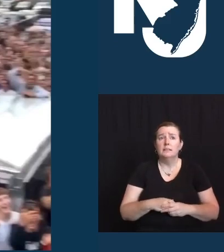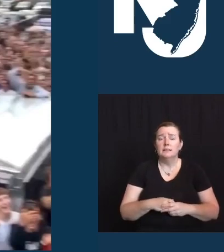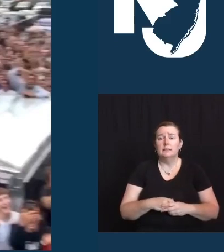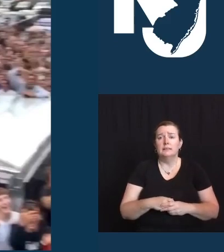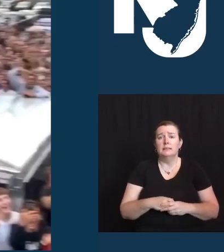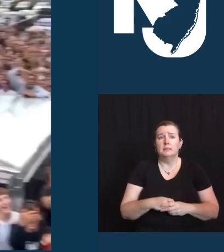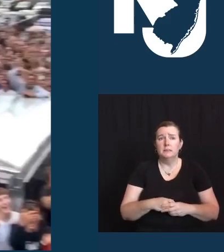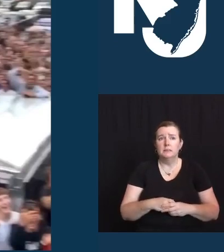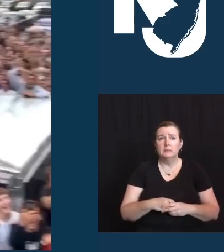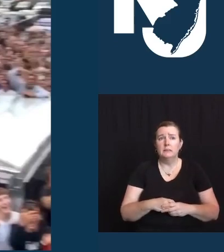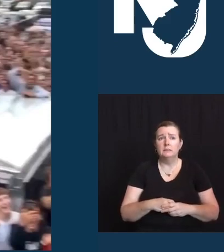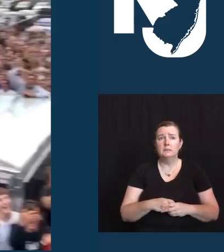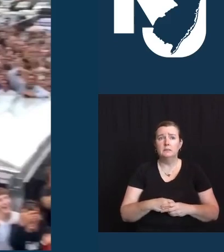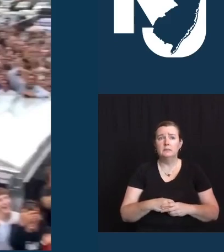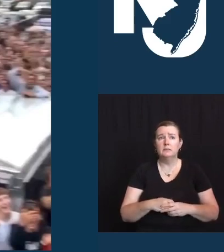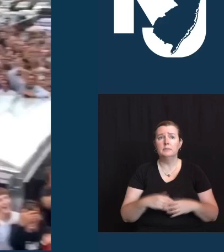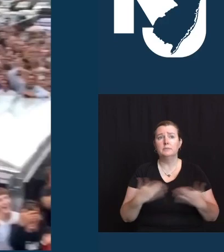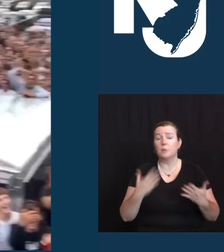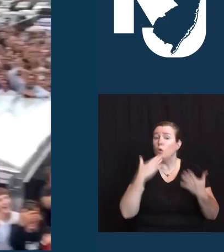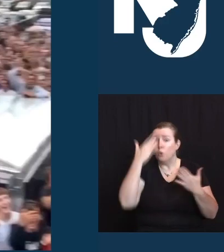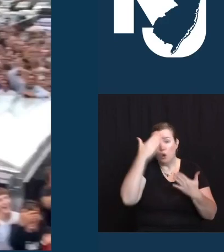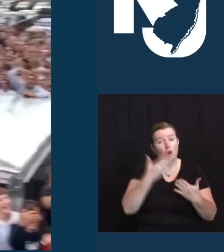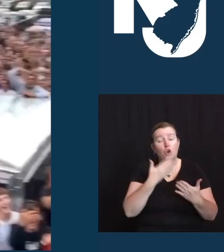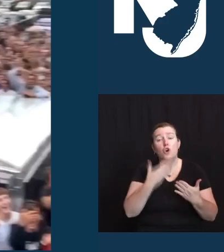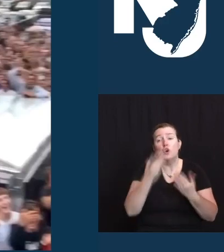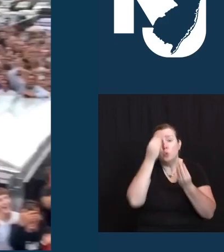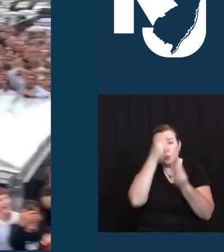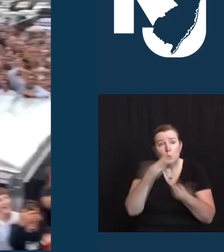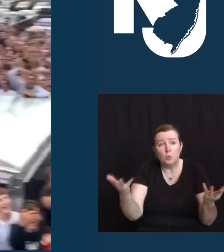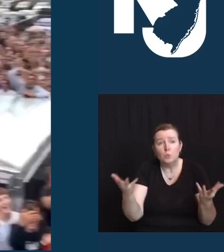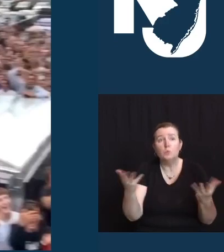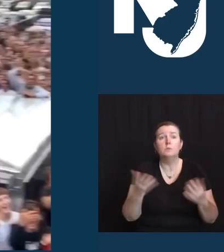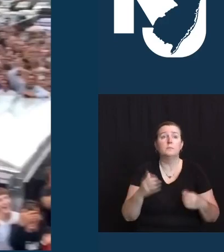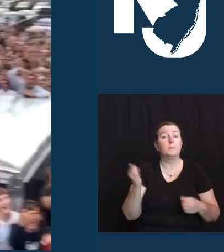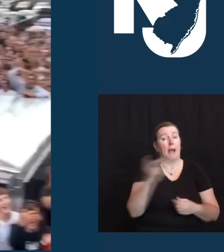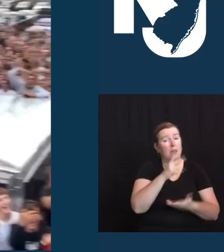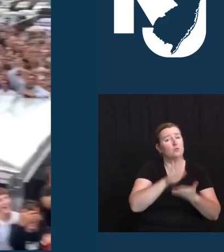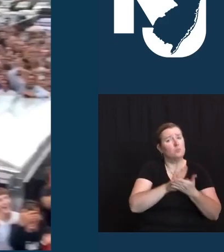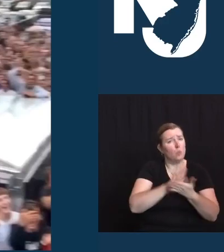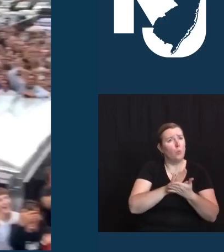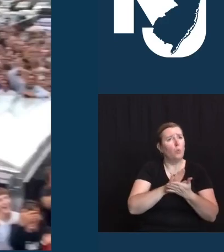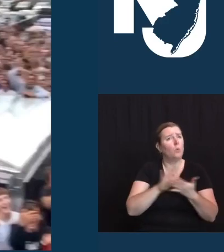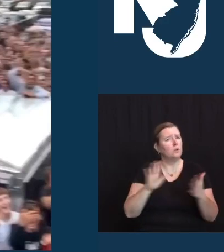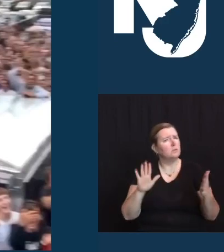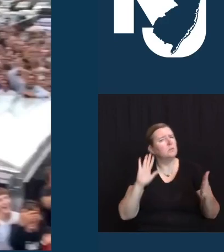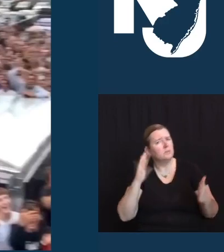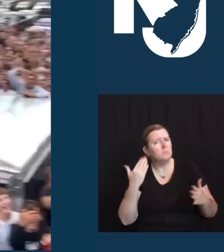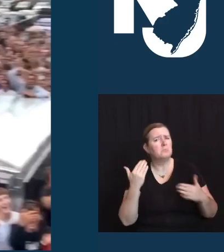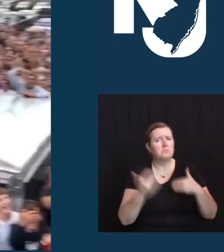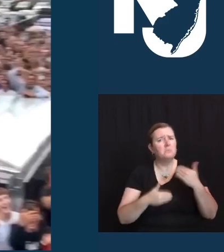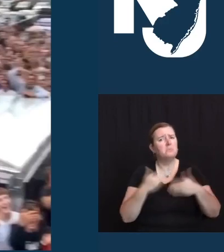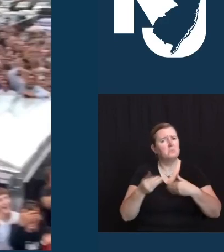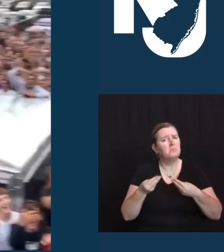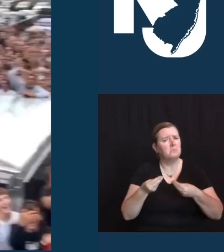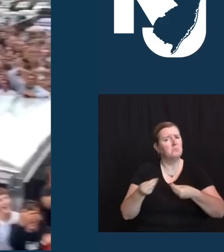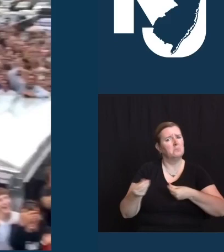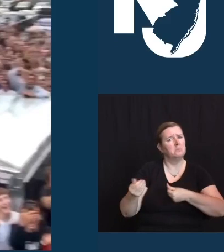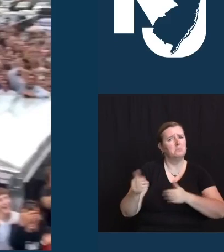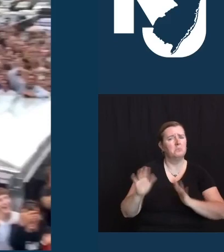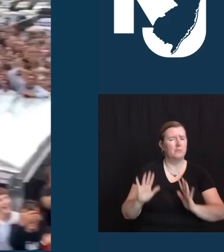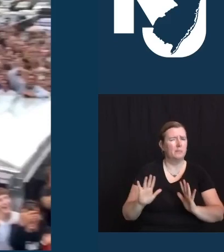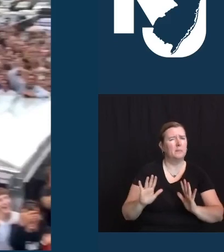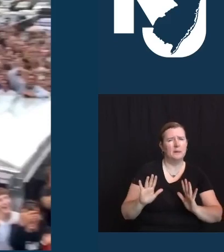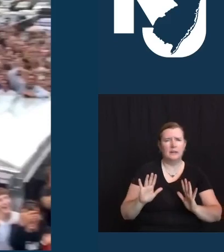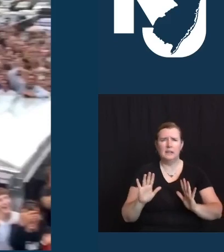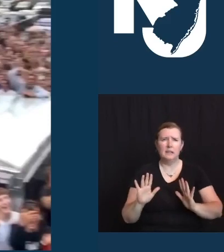the really good news. The overwhelming amount of evidence is it's outside the school walls where we're having our troubles, and this is